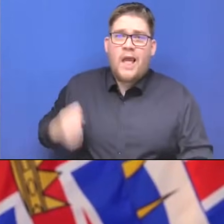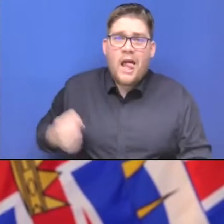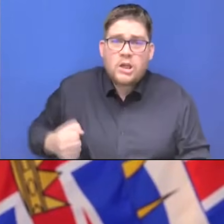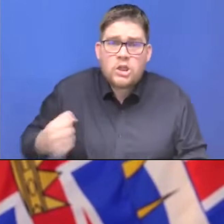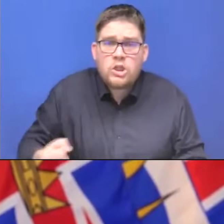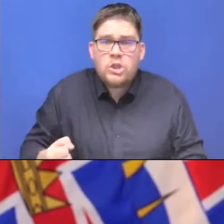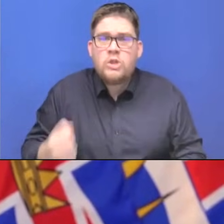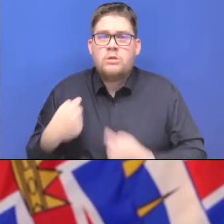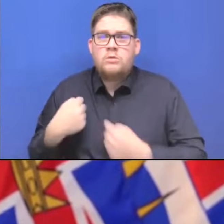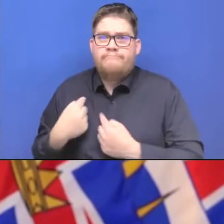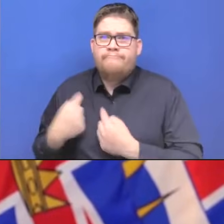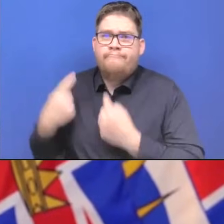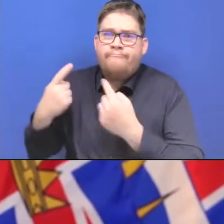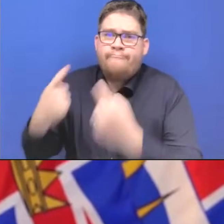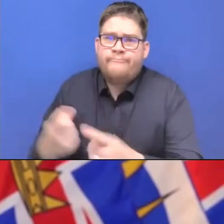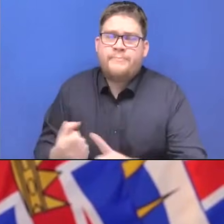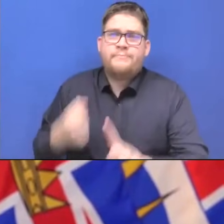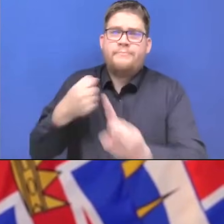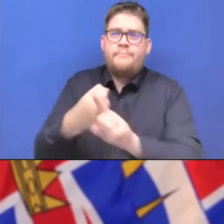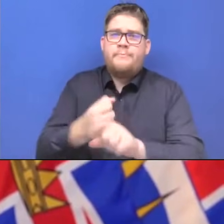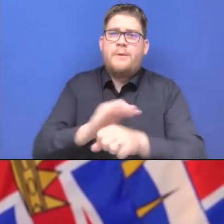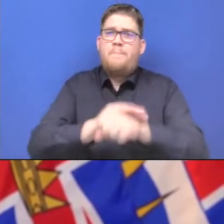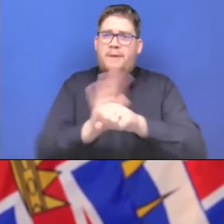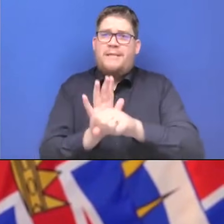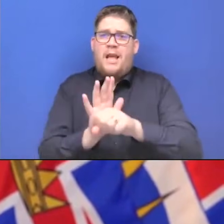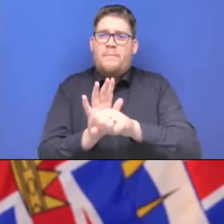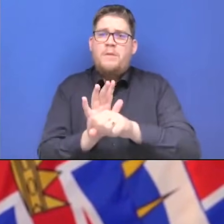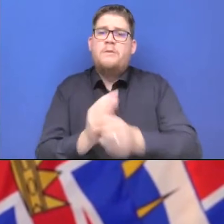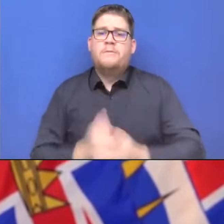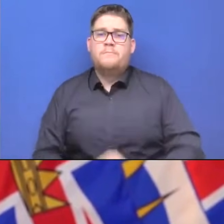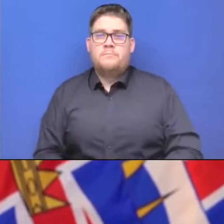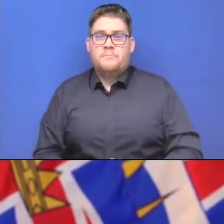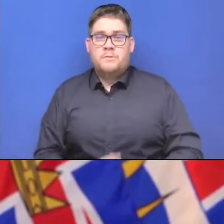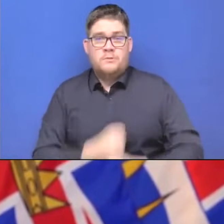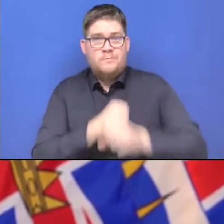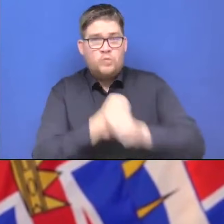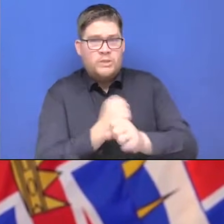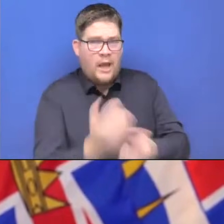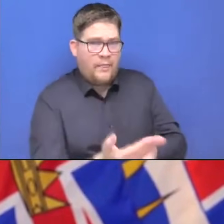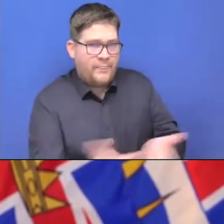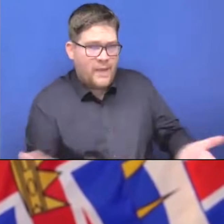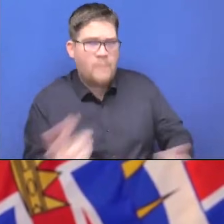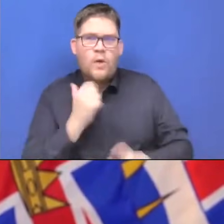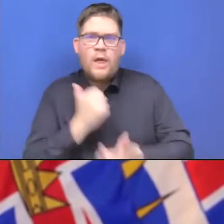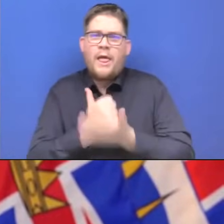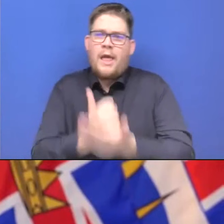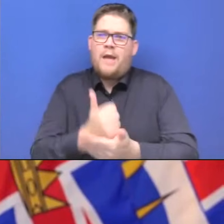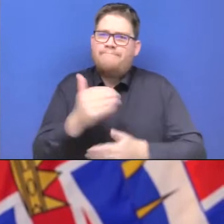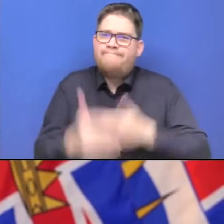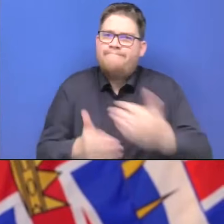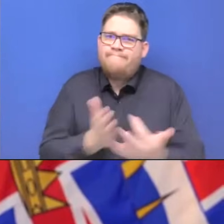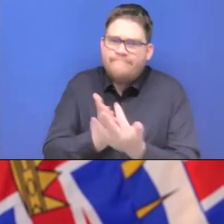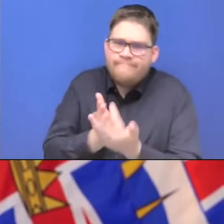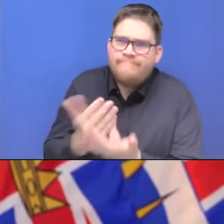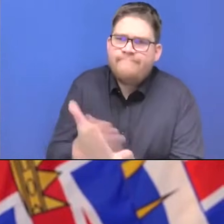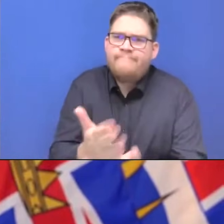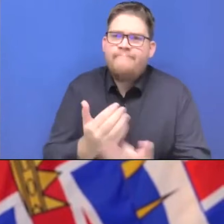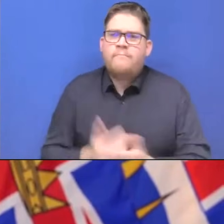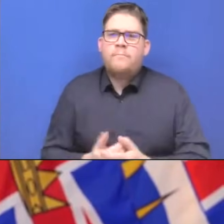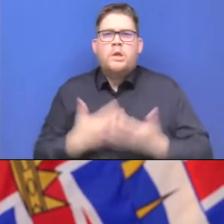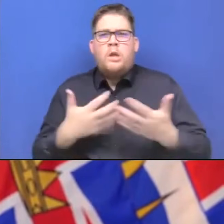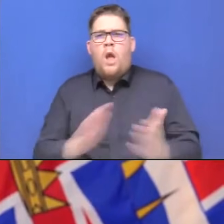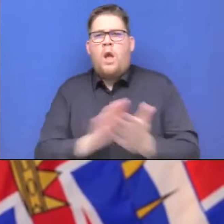an important difference in helping us get through this respiratory season, making sure that we're not adding additional burden to our